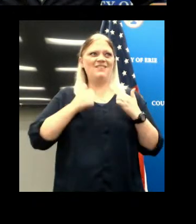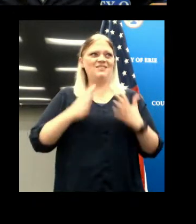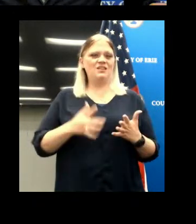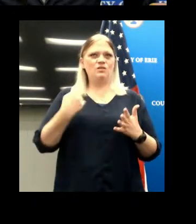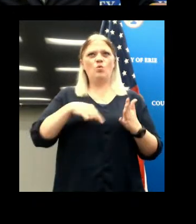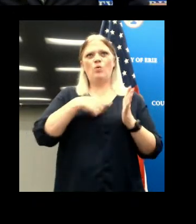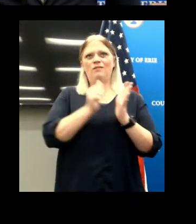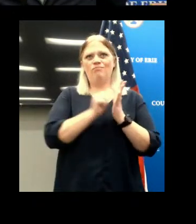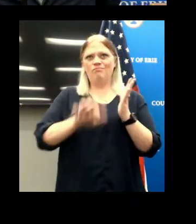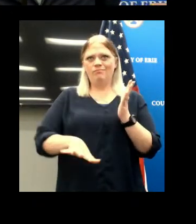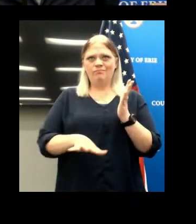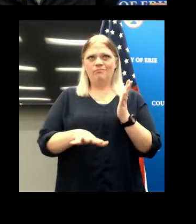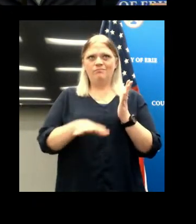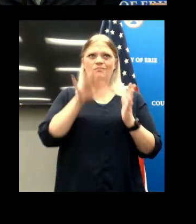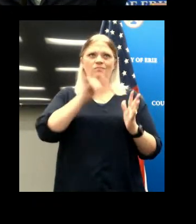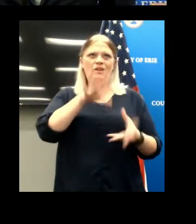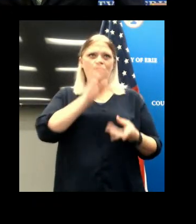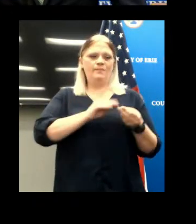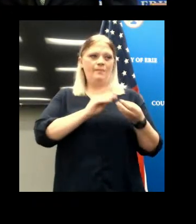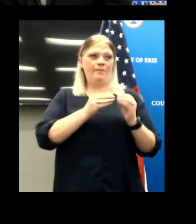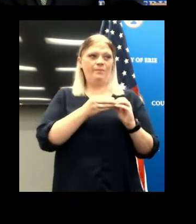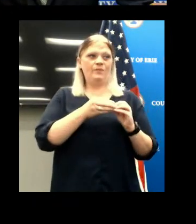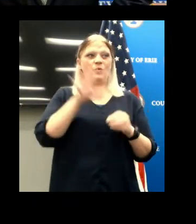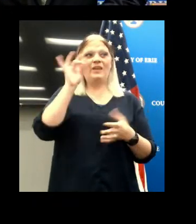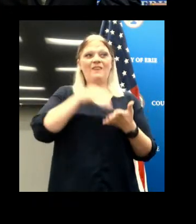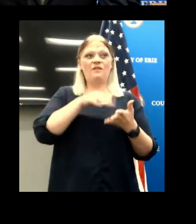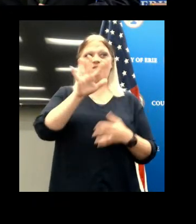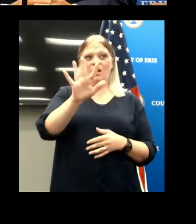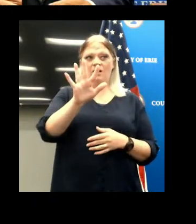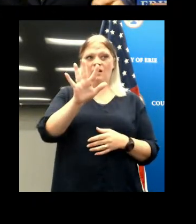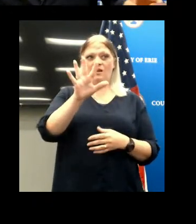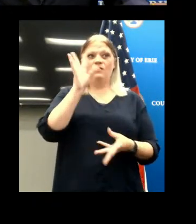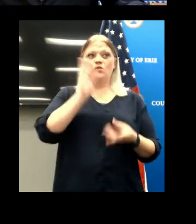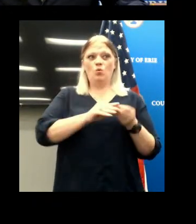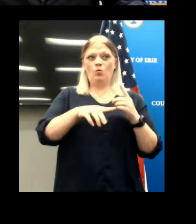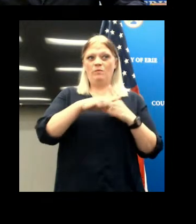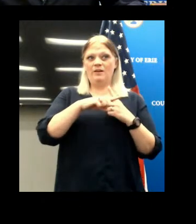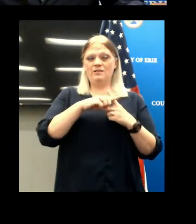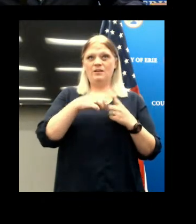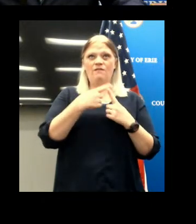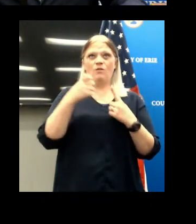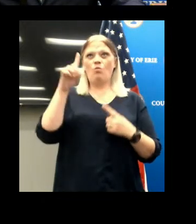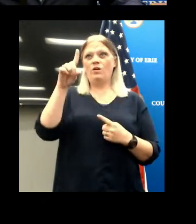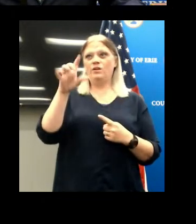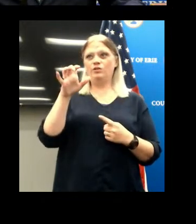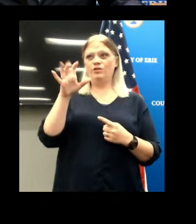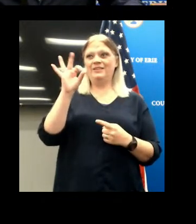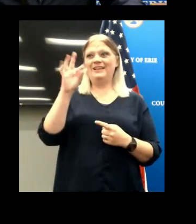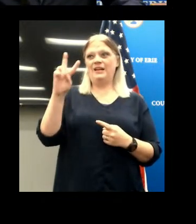of the number. So 8,005 total positive cases out of